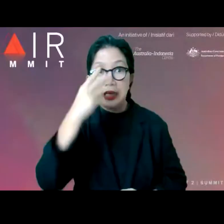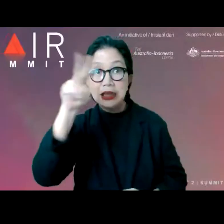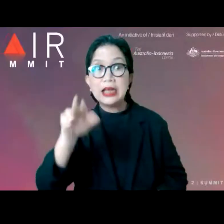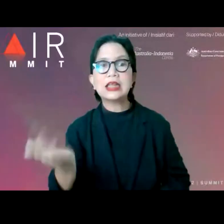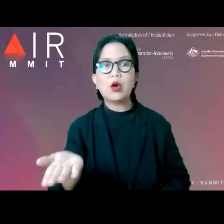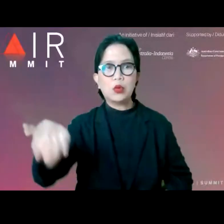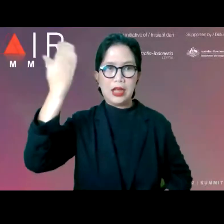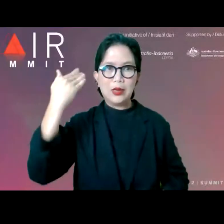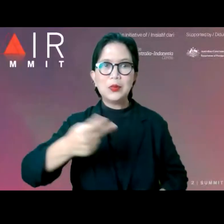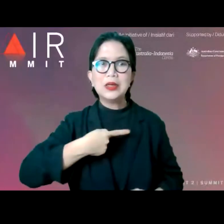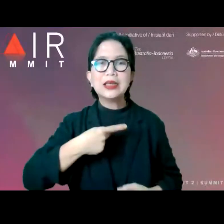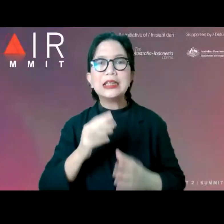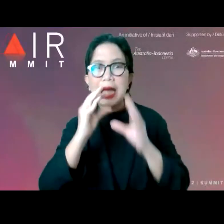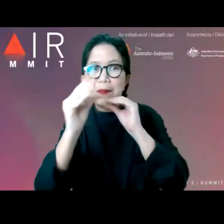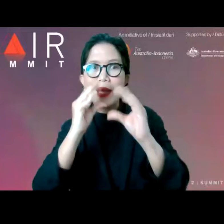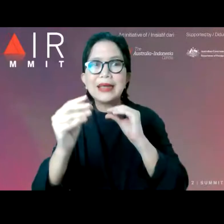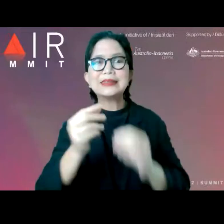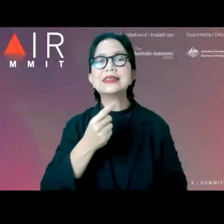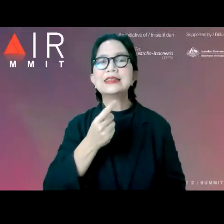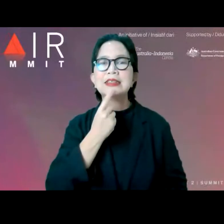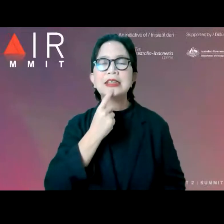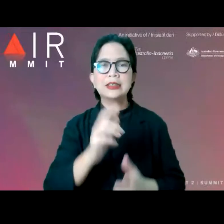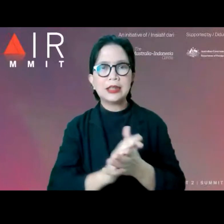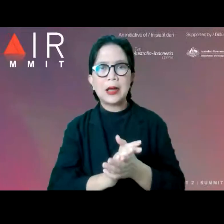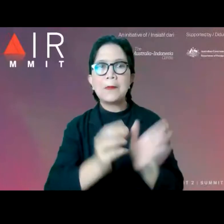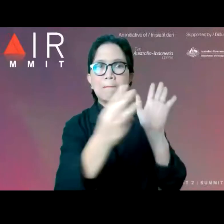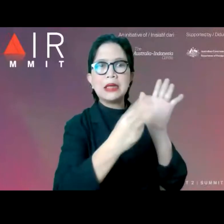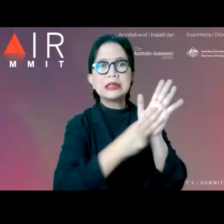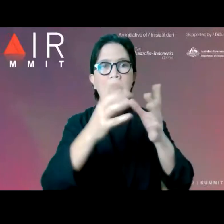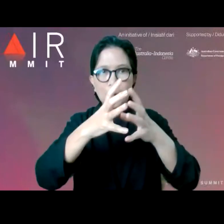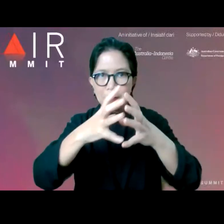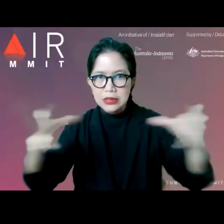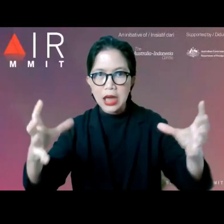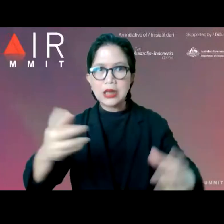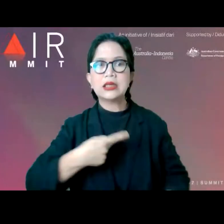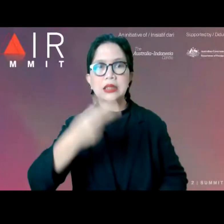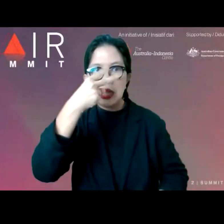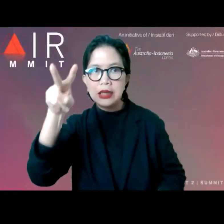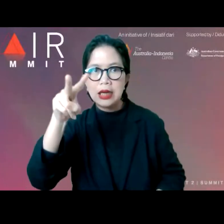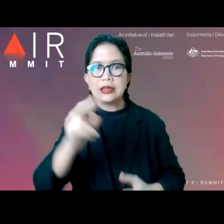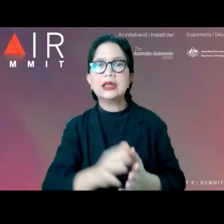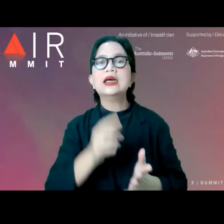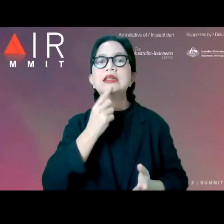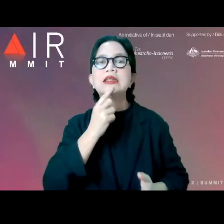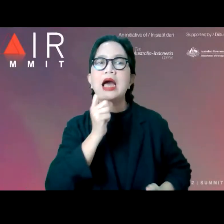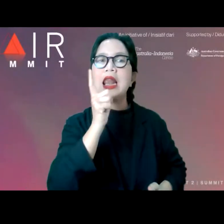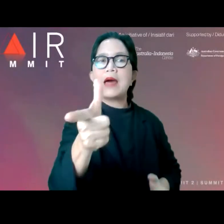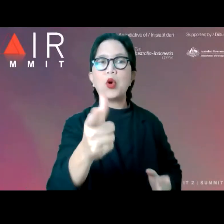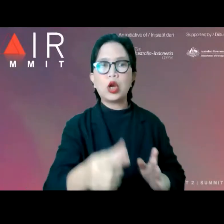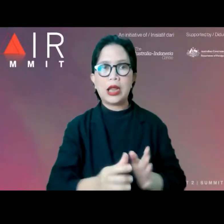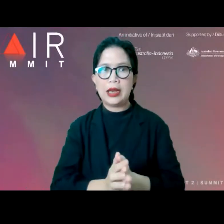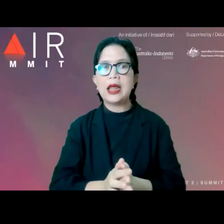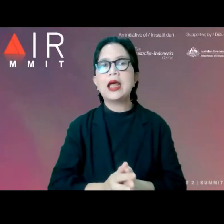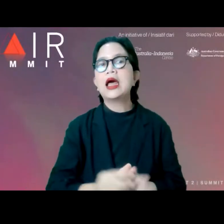was a big picture on what we were seeing in terms of consistency on reporting of cases, and how there was a huge variance